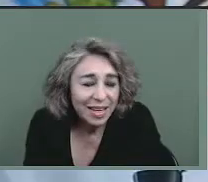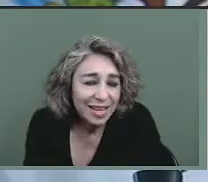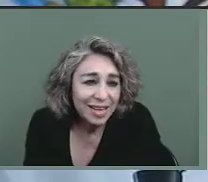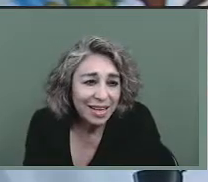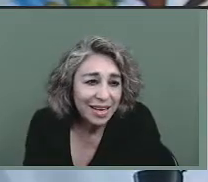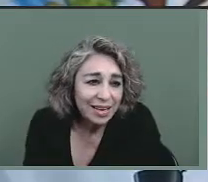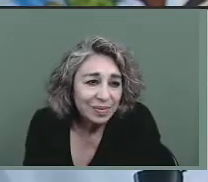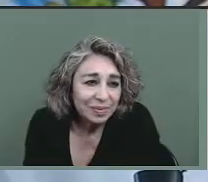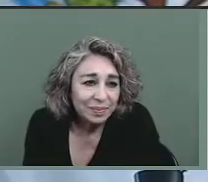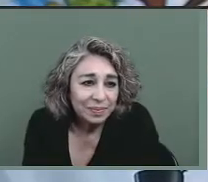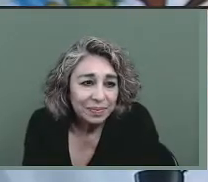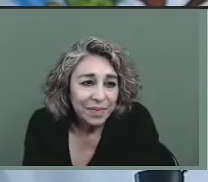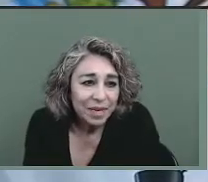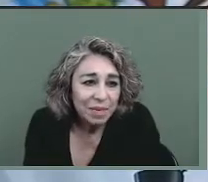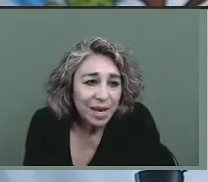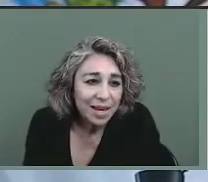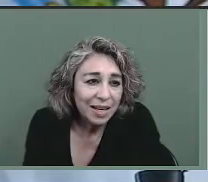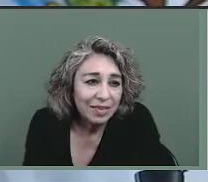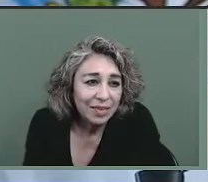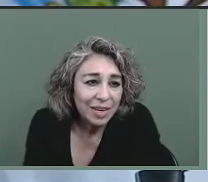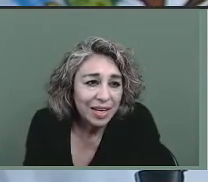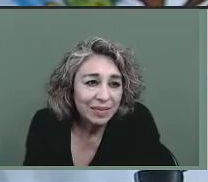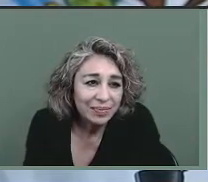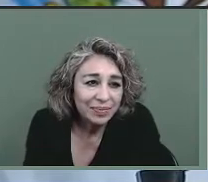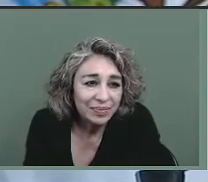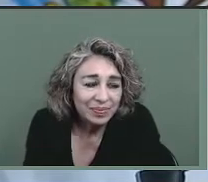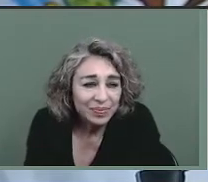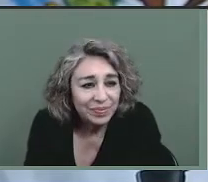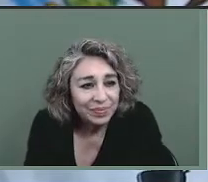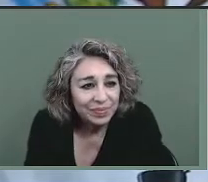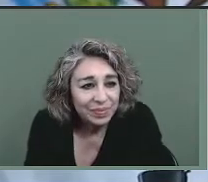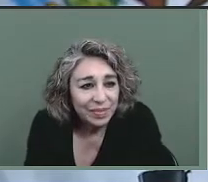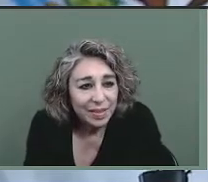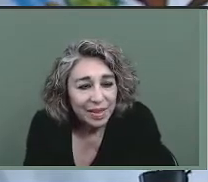in San Quintin, in Baja California,